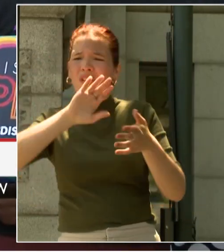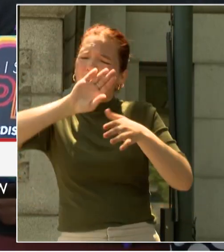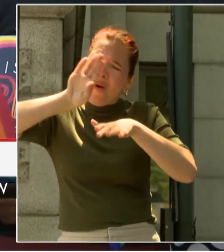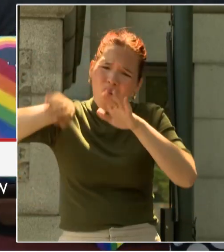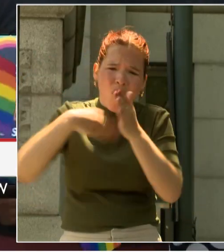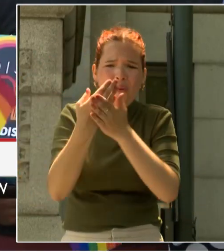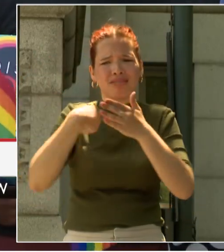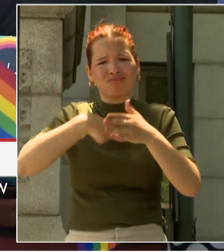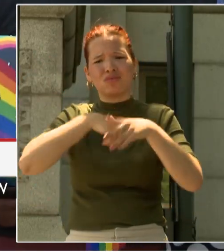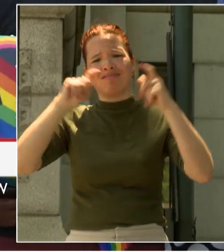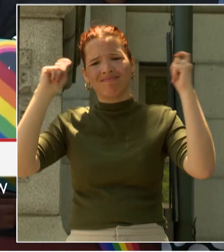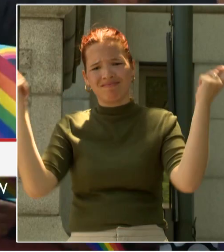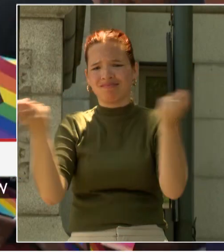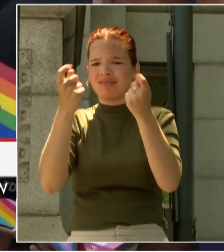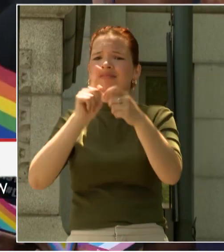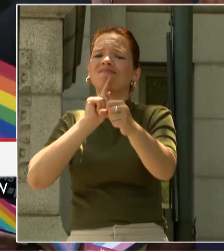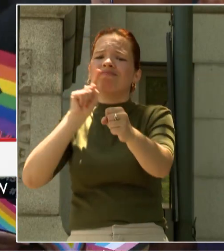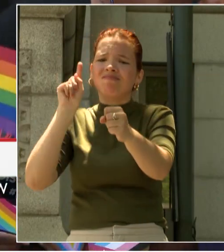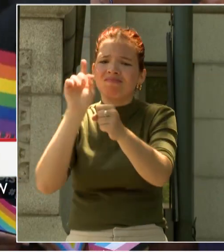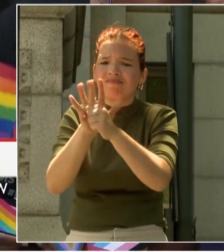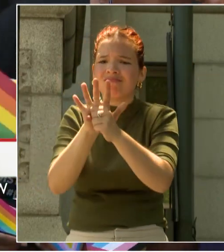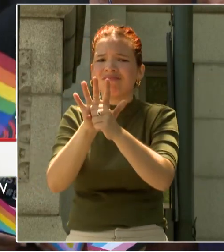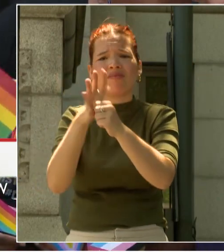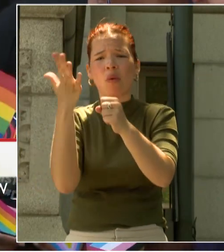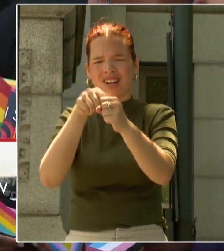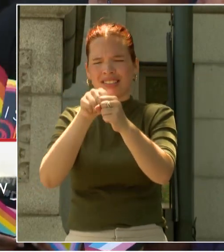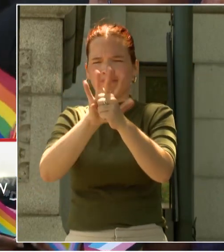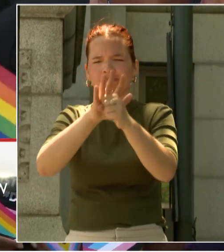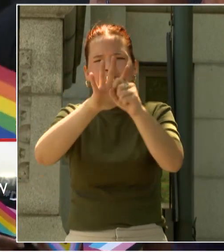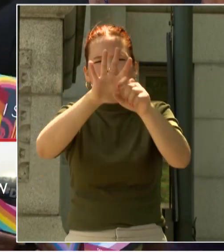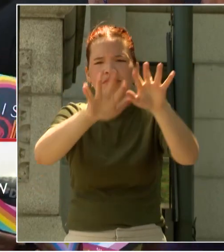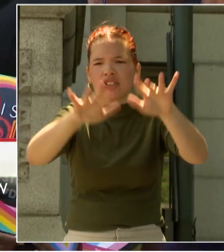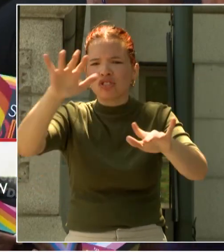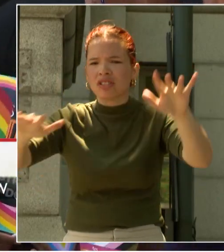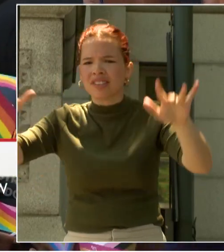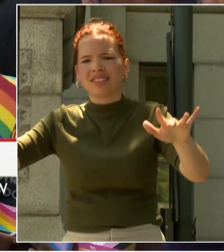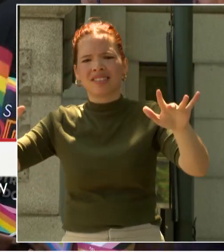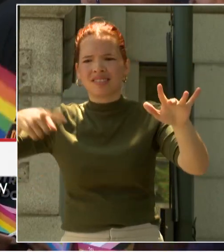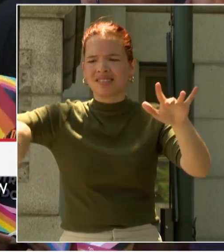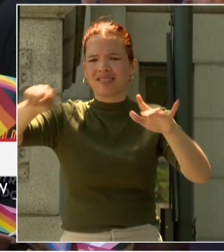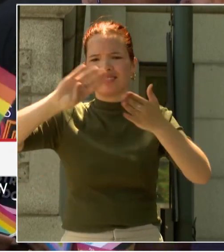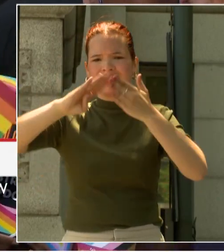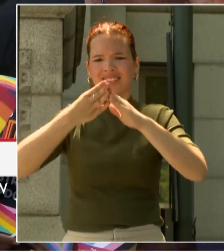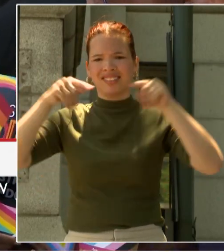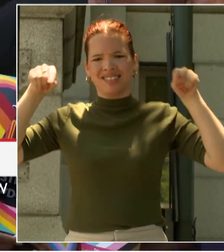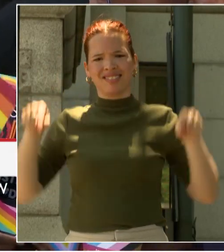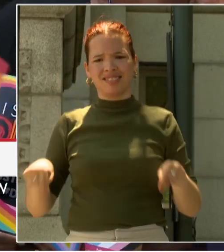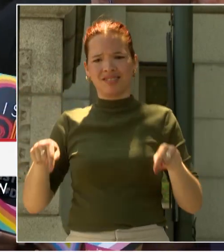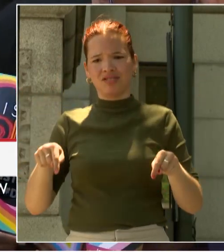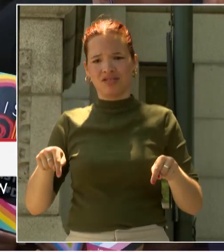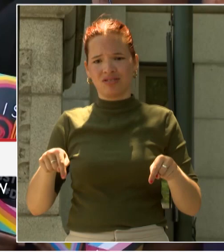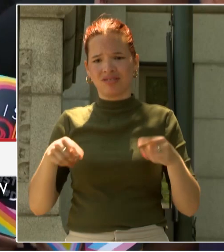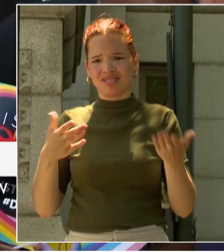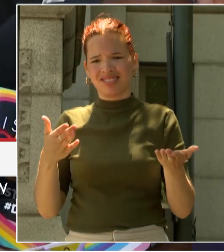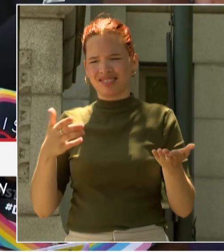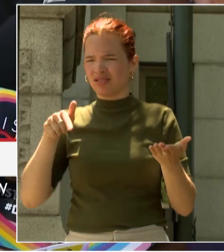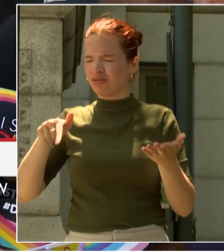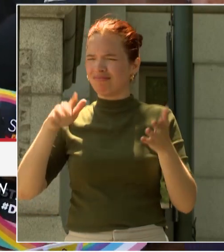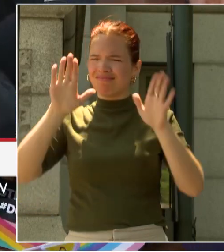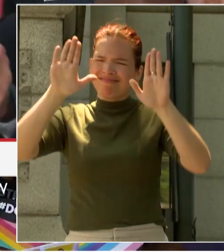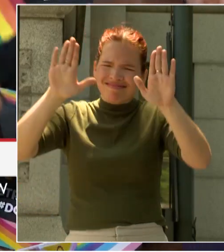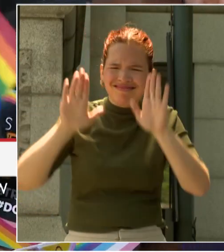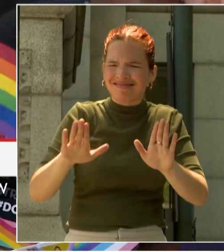and affirms the diversity that is in our city. It makes our city richer, more valuable, our